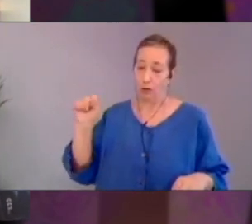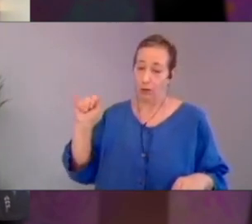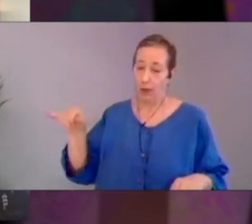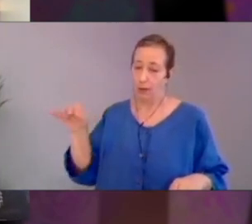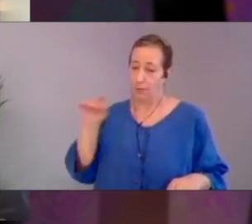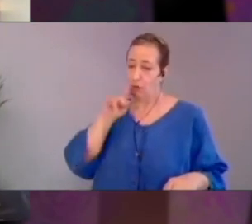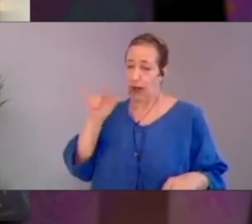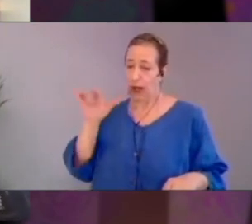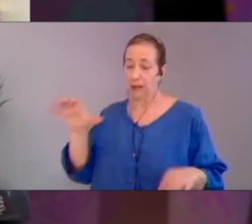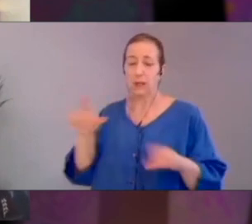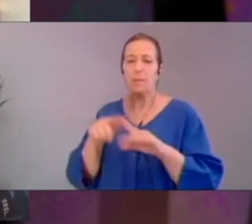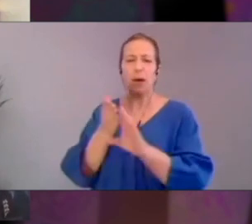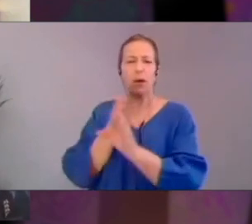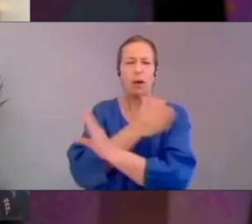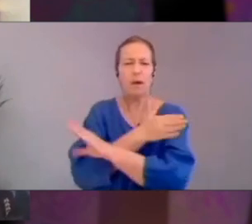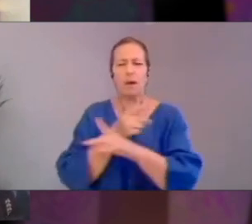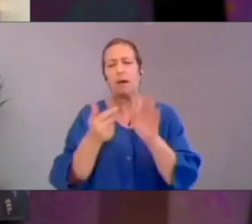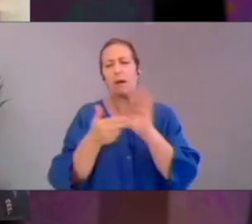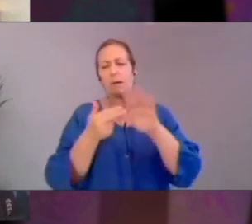stereotypes and